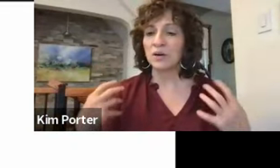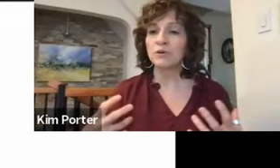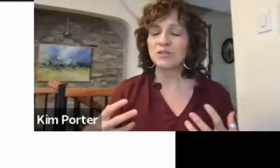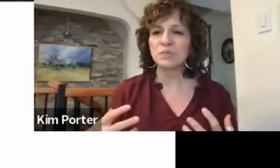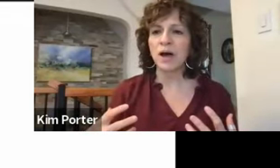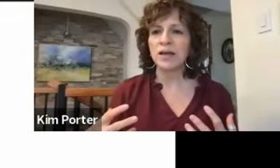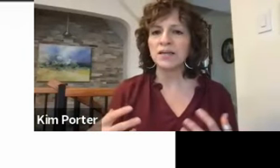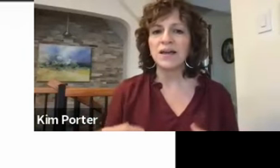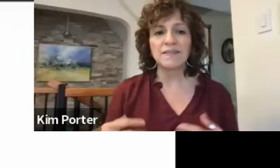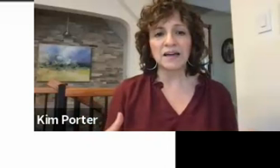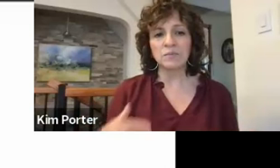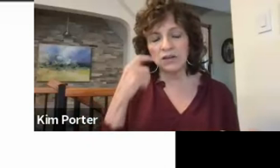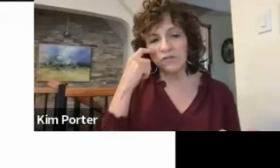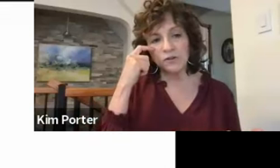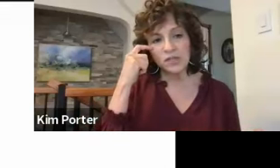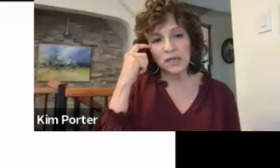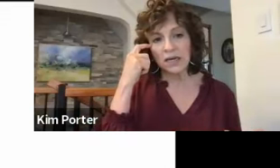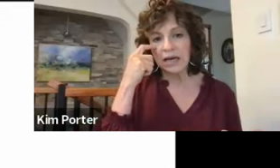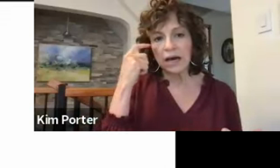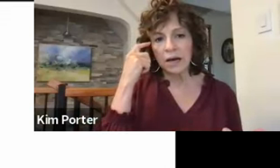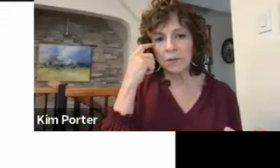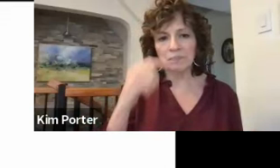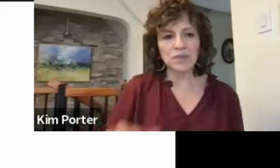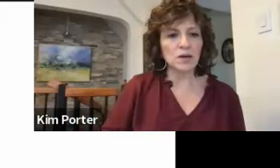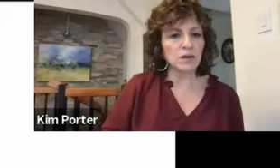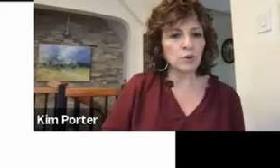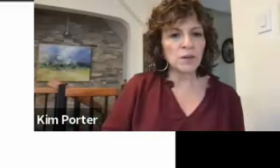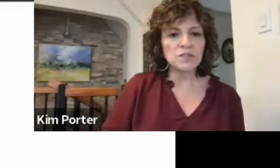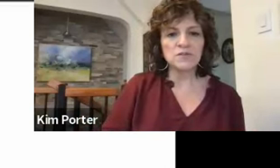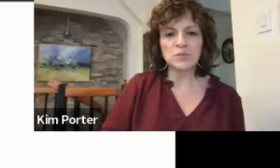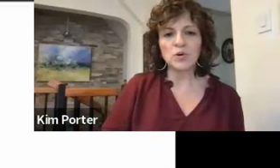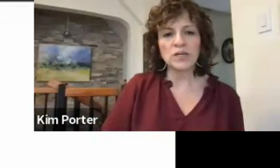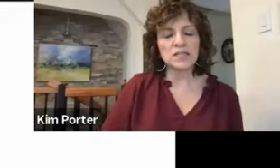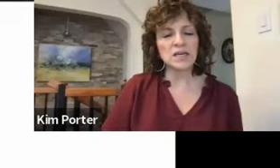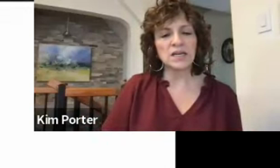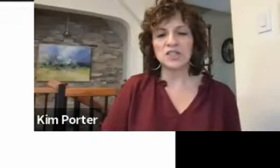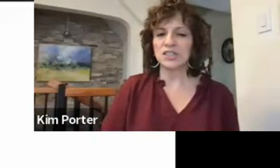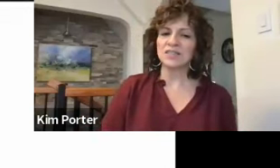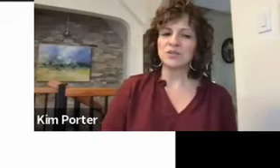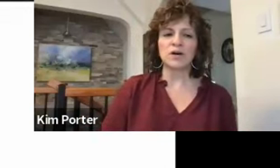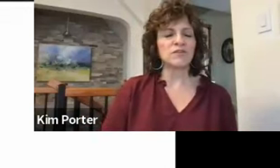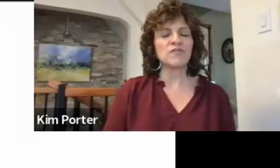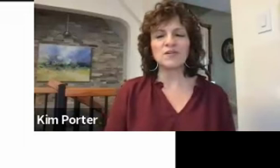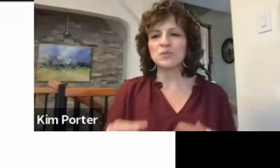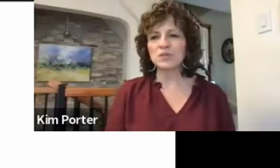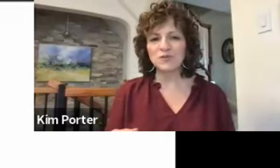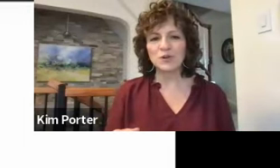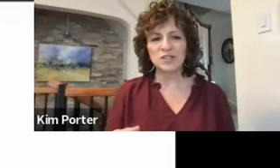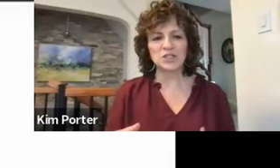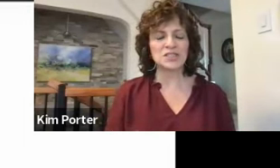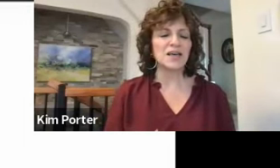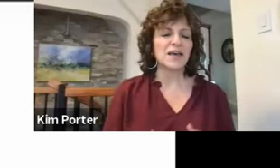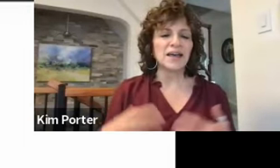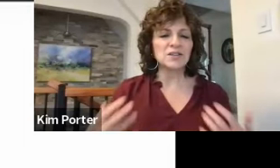in a young person's mind, that can be confusing. What happens if you smoke weed as a kid, ages 9 to 12? They're very